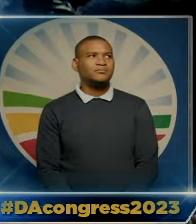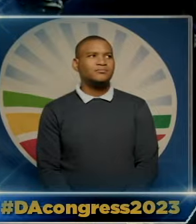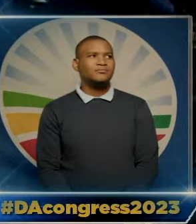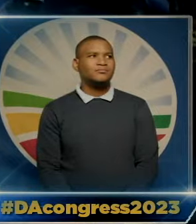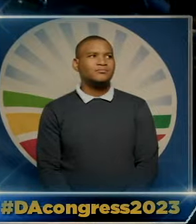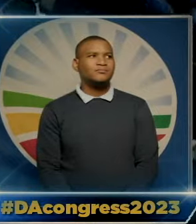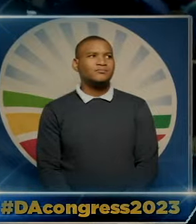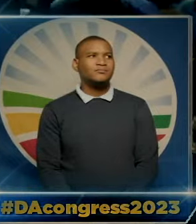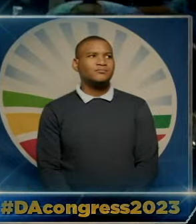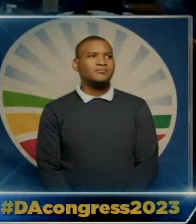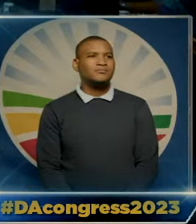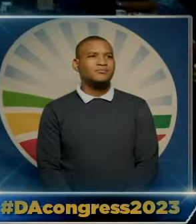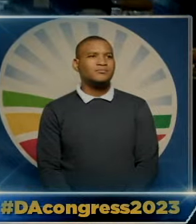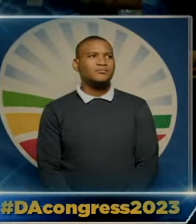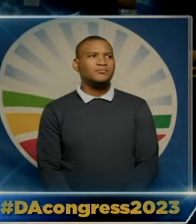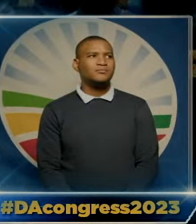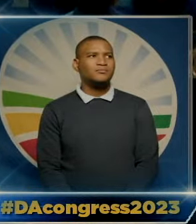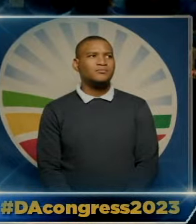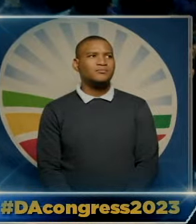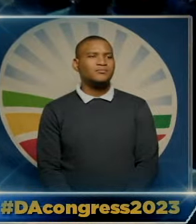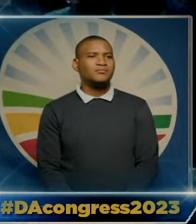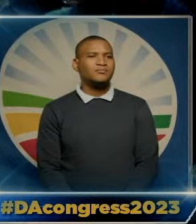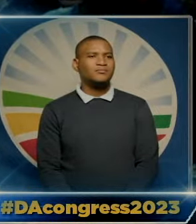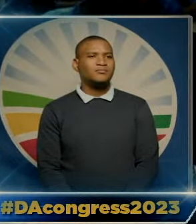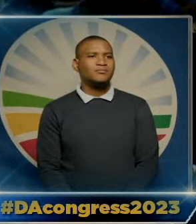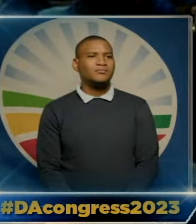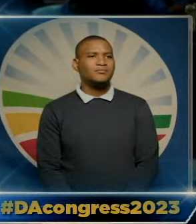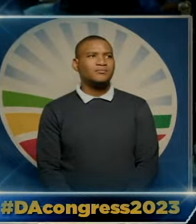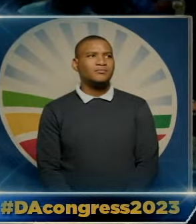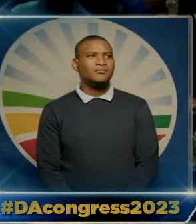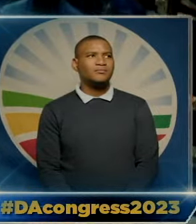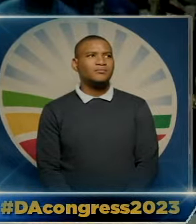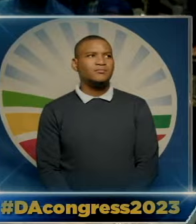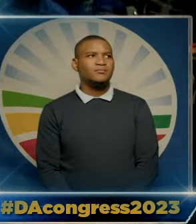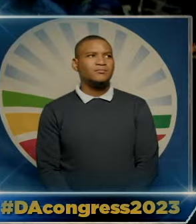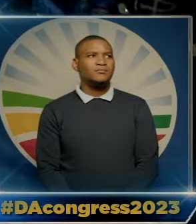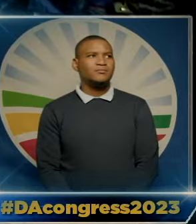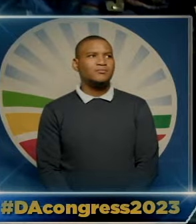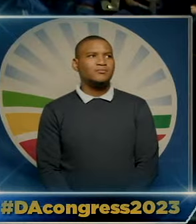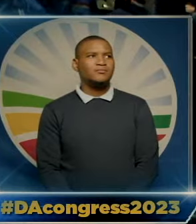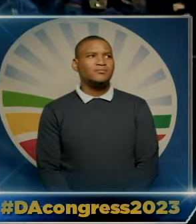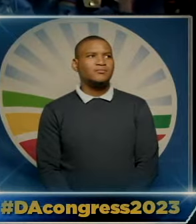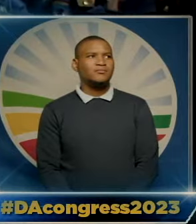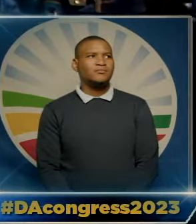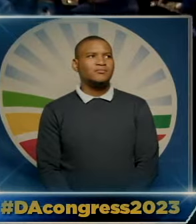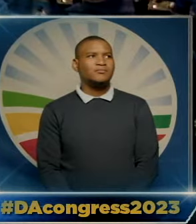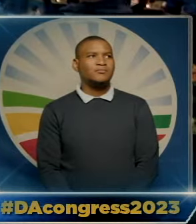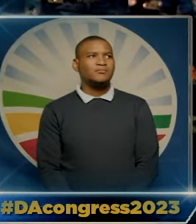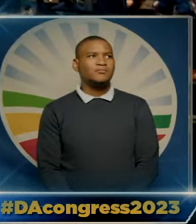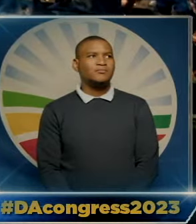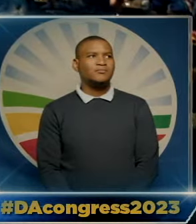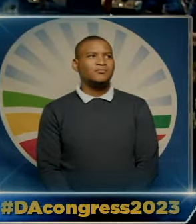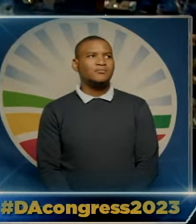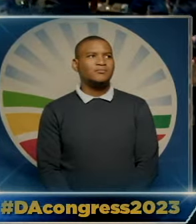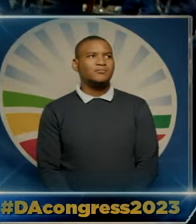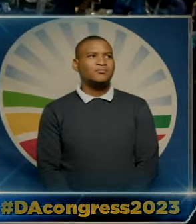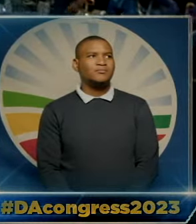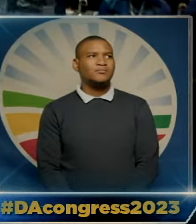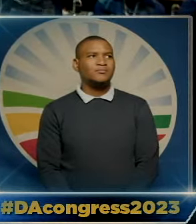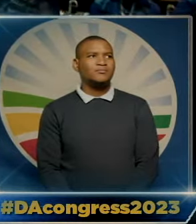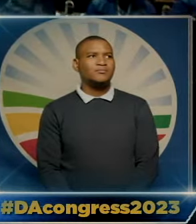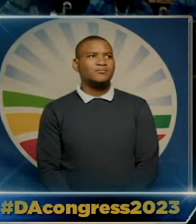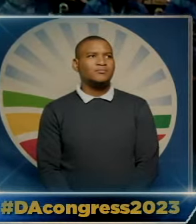than 2,000 delegates from across all 9 provinces are gathered here to show South Africans that the